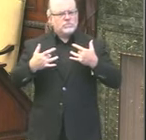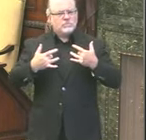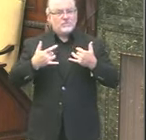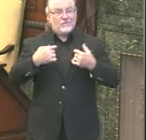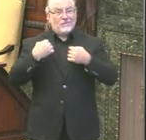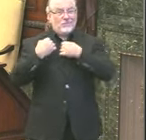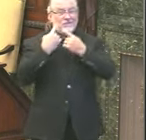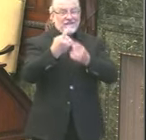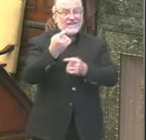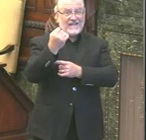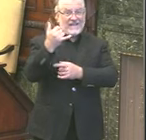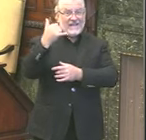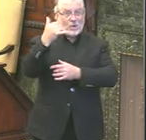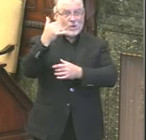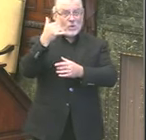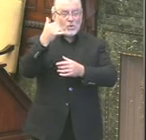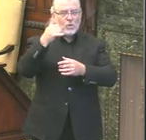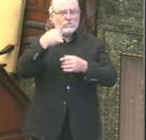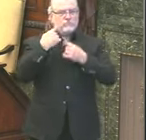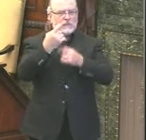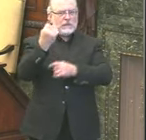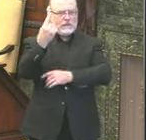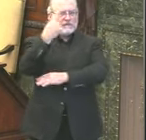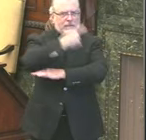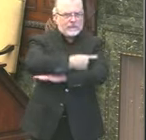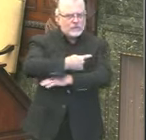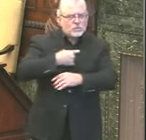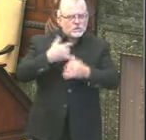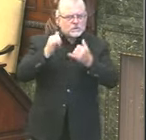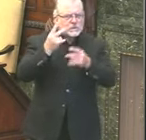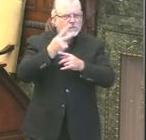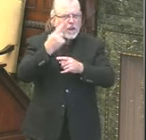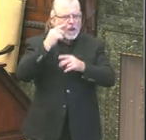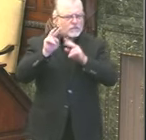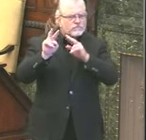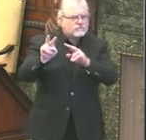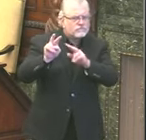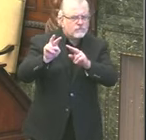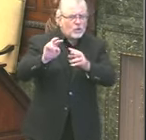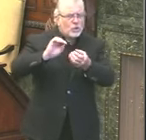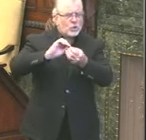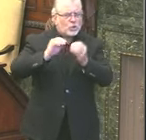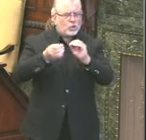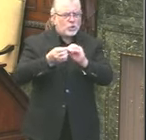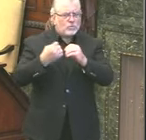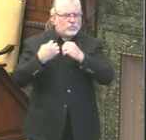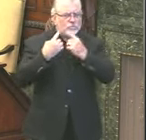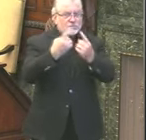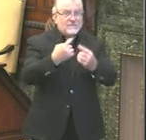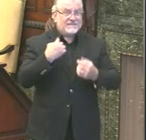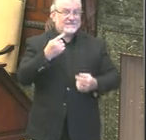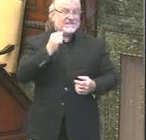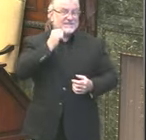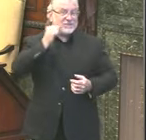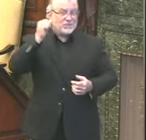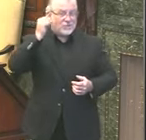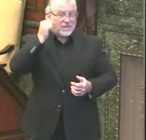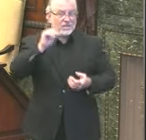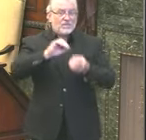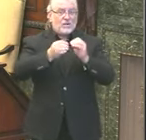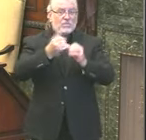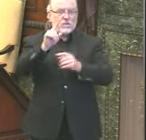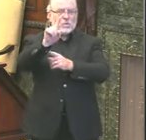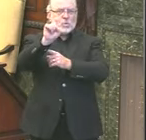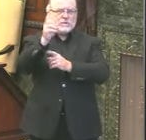days, and there are many positive signs with the data we're looking at. So here are the numbers. Since this time yesterday, there have been 116 new cases